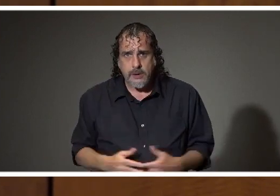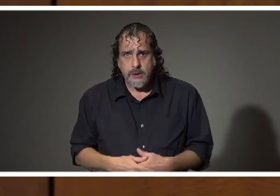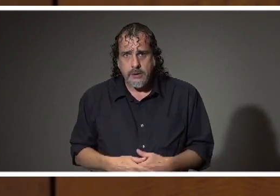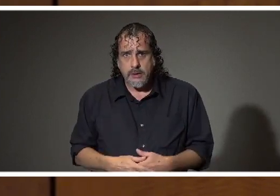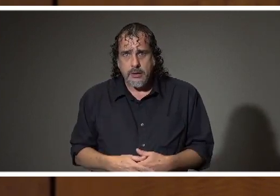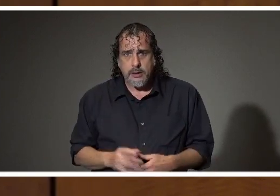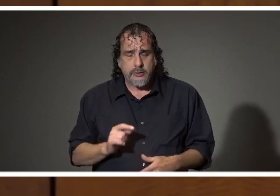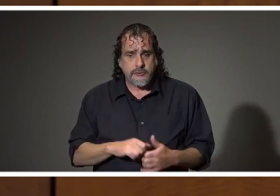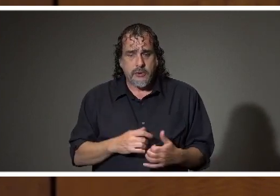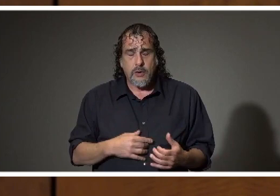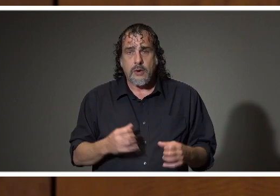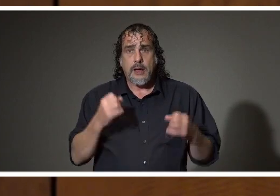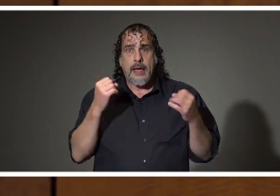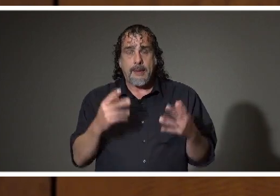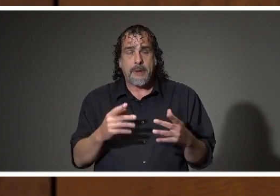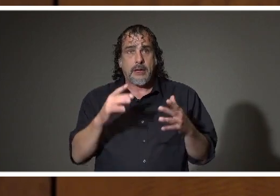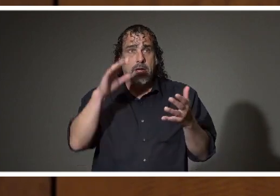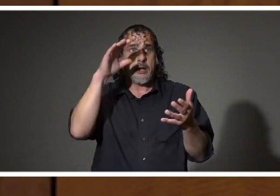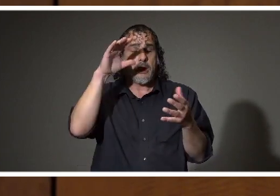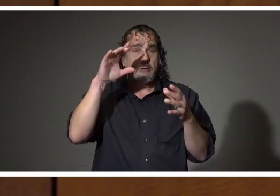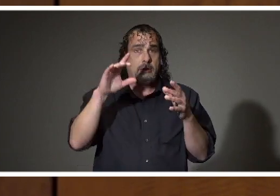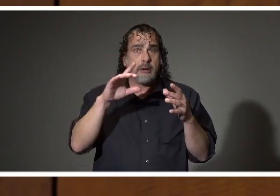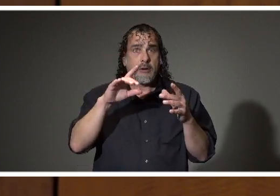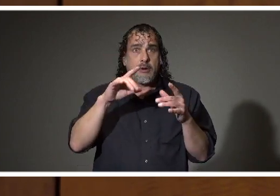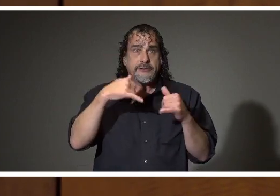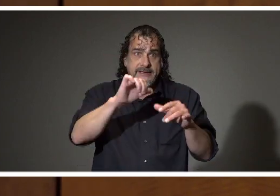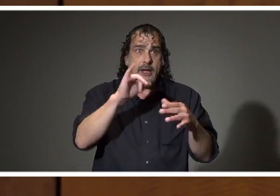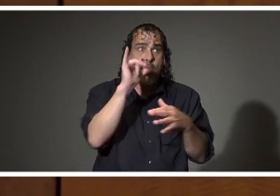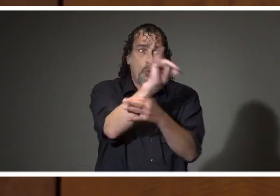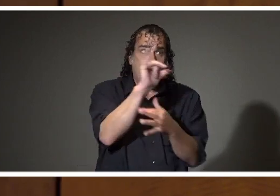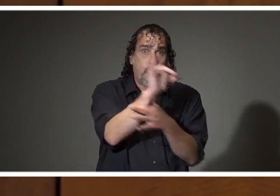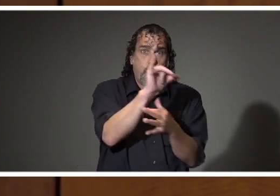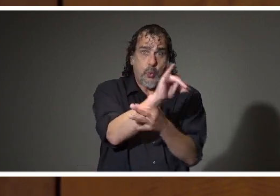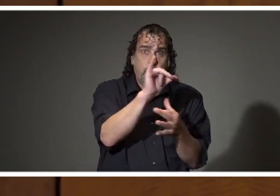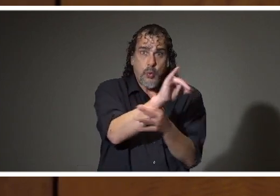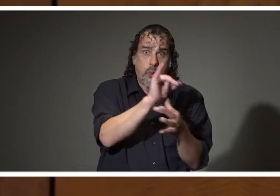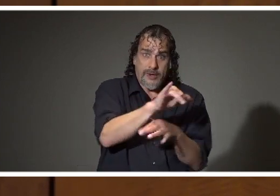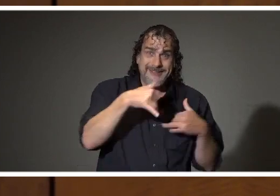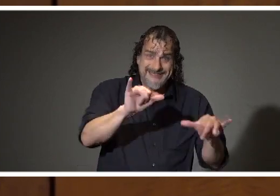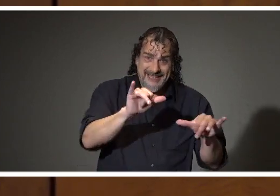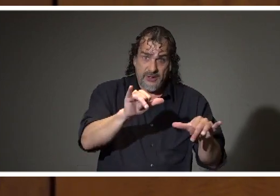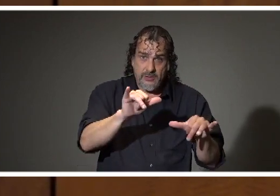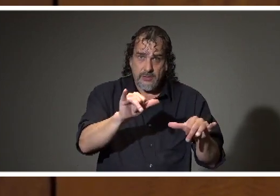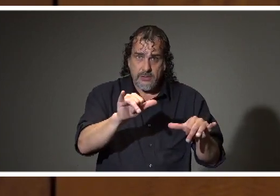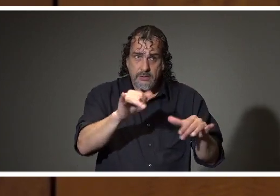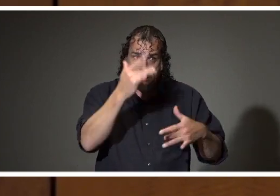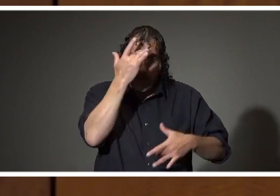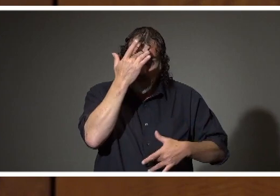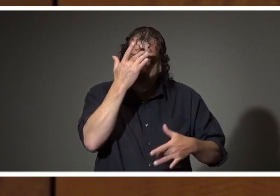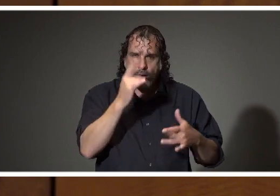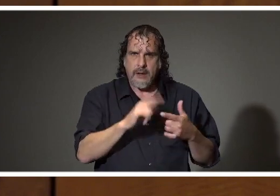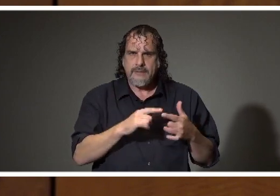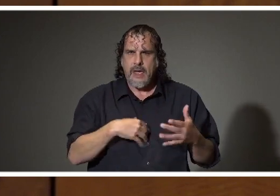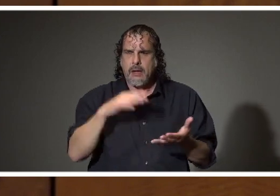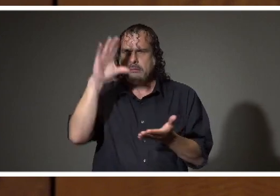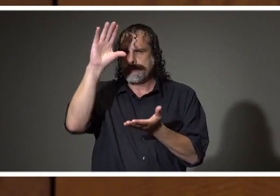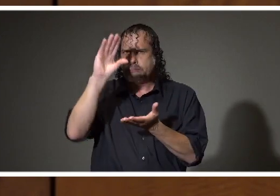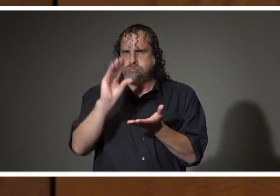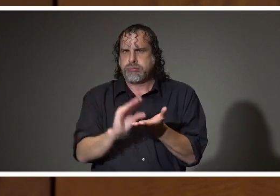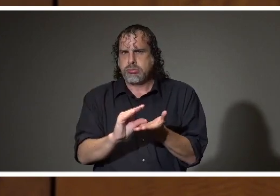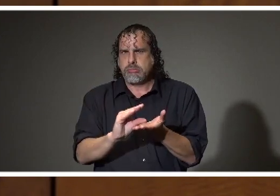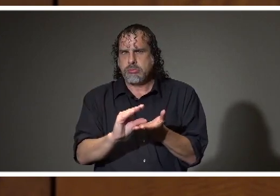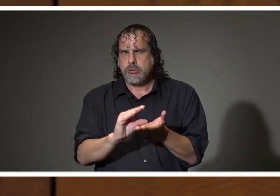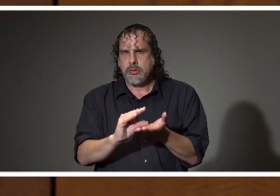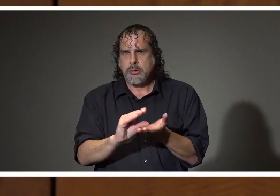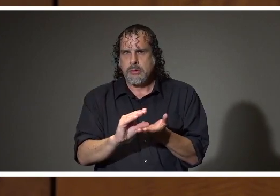of active cases is a more important data point, which of course the Department of Health has.